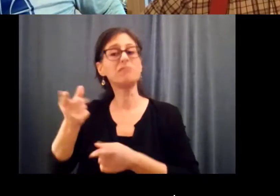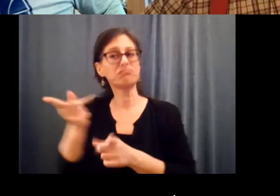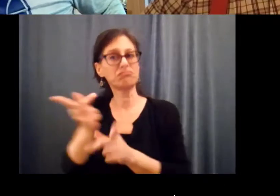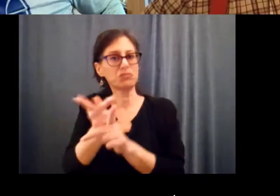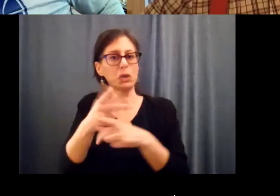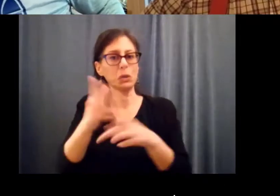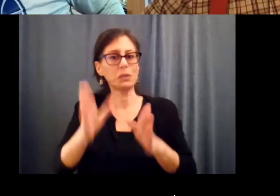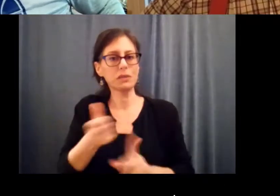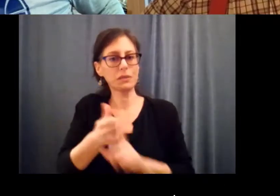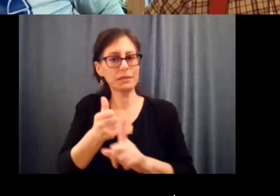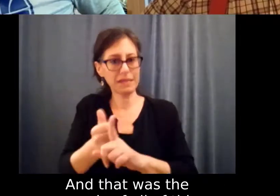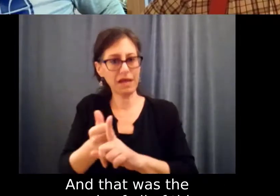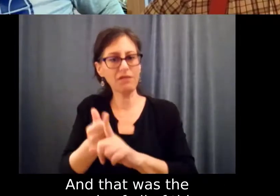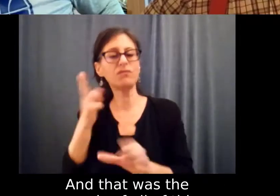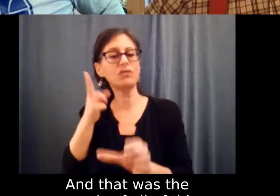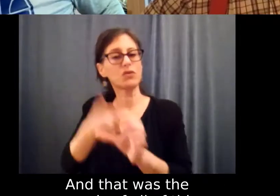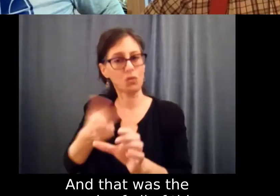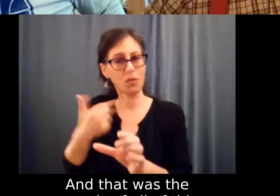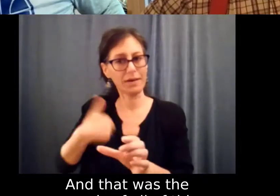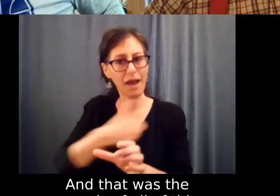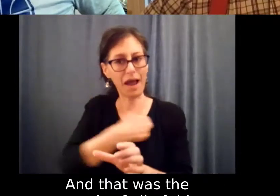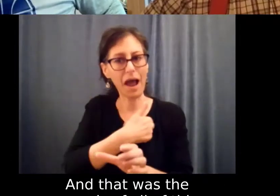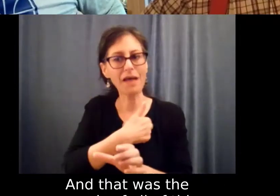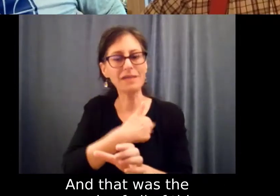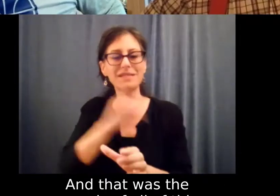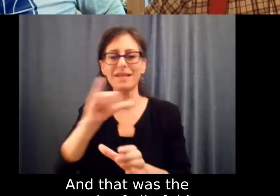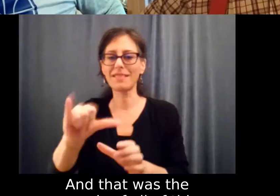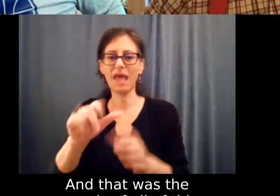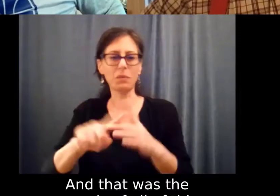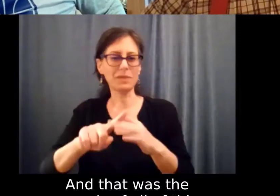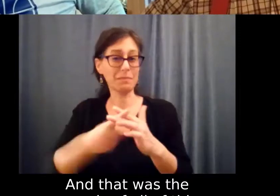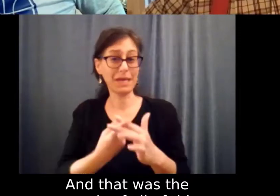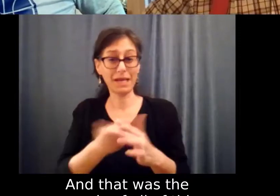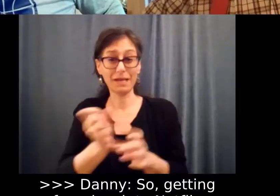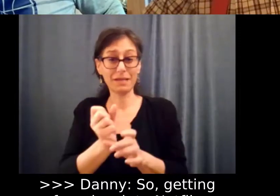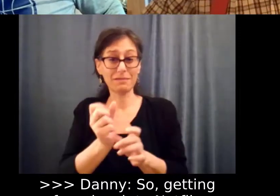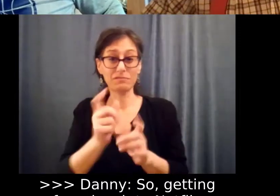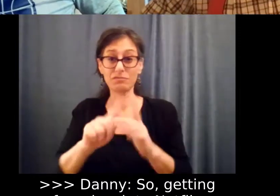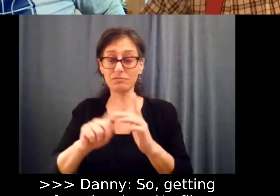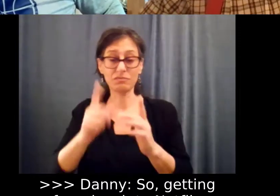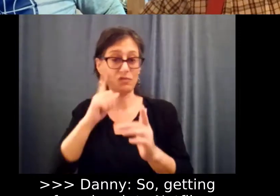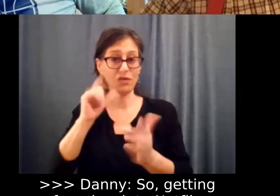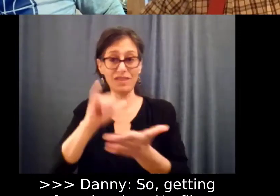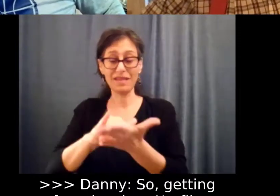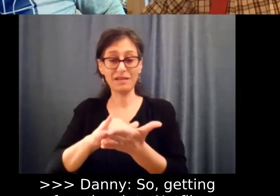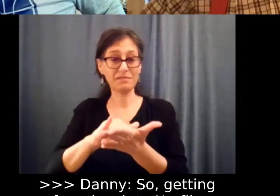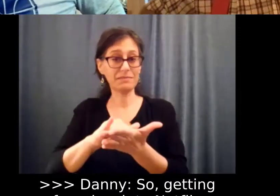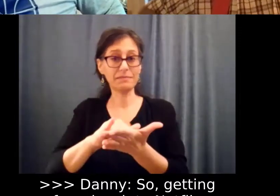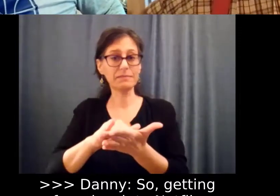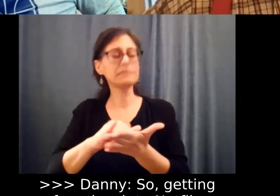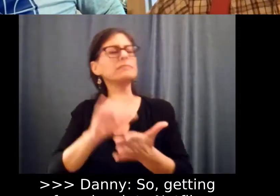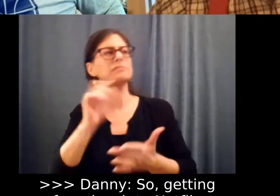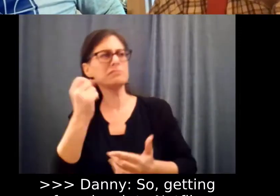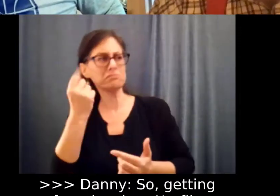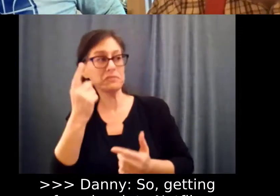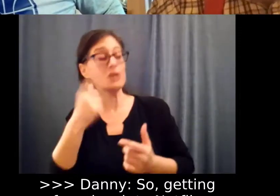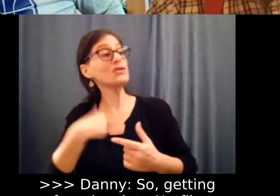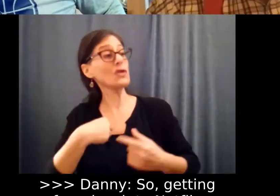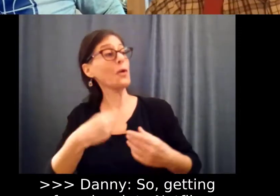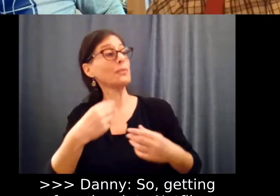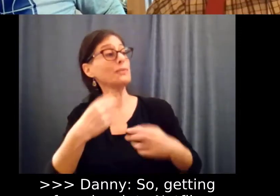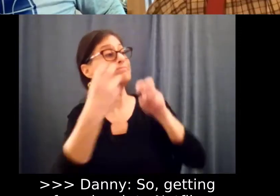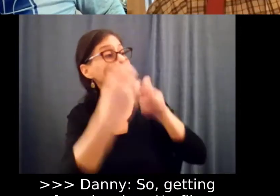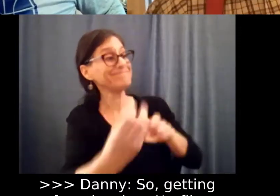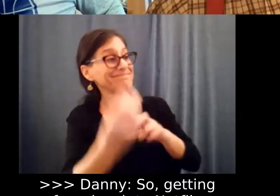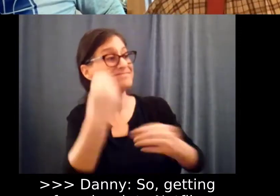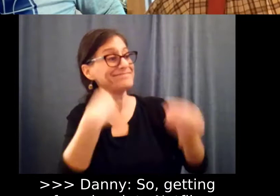producer. And that was the genesis of all of this. Right. So getting from lunch